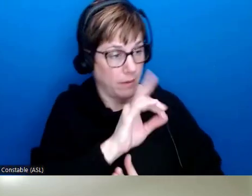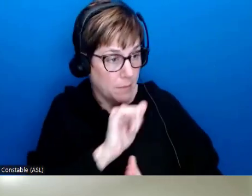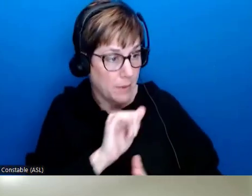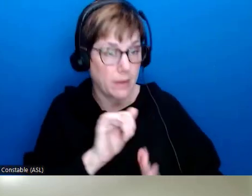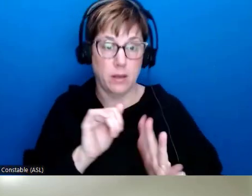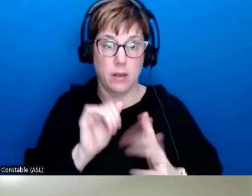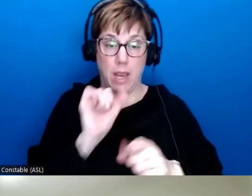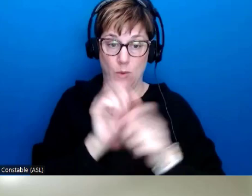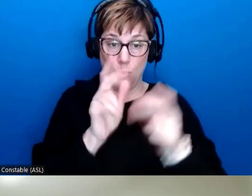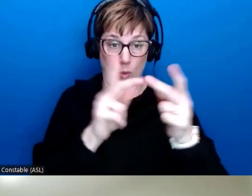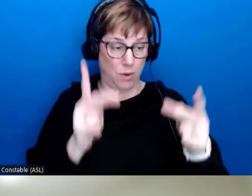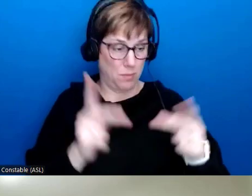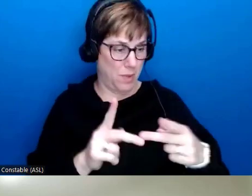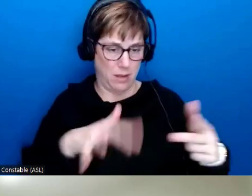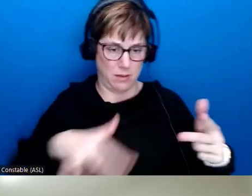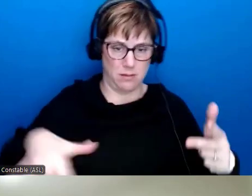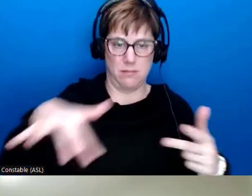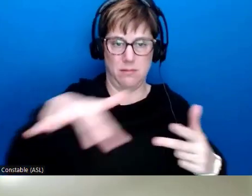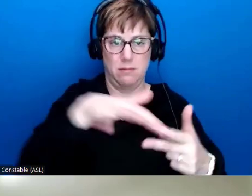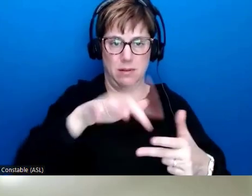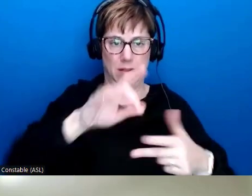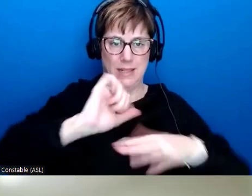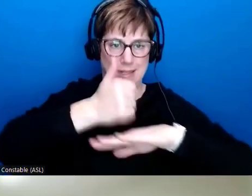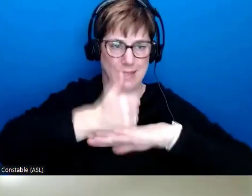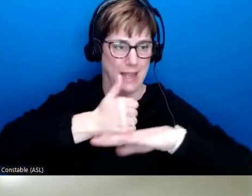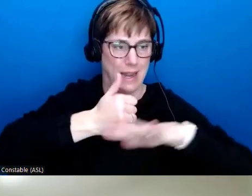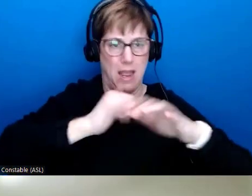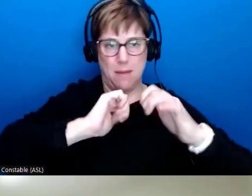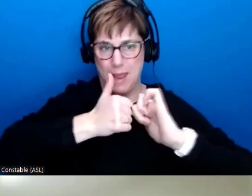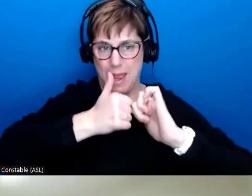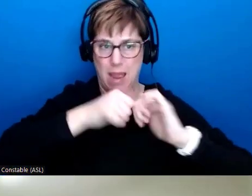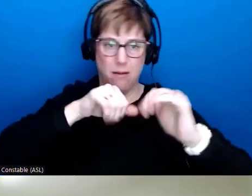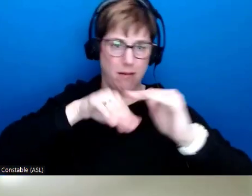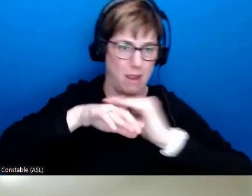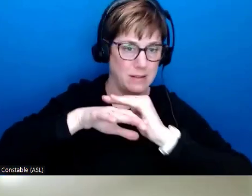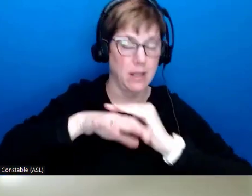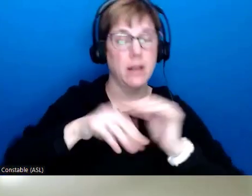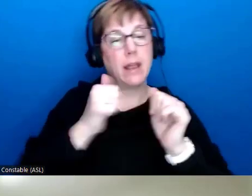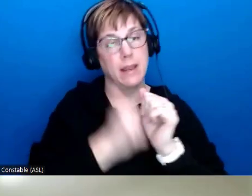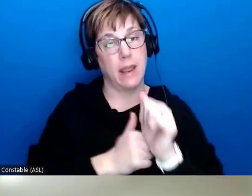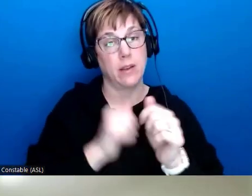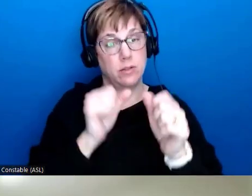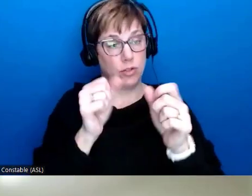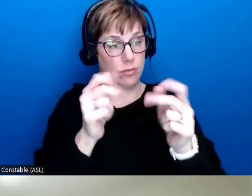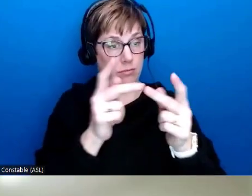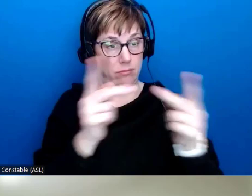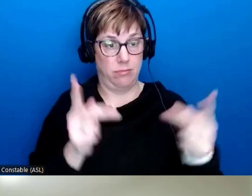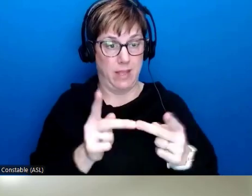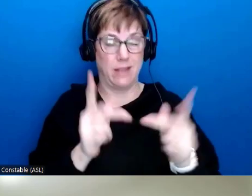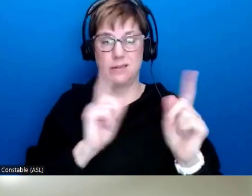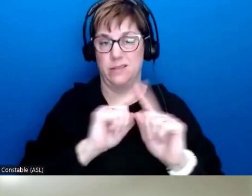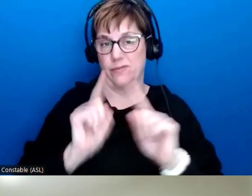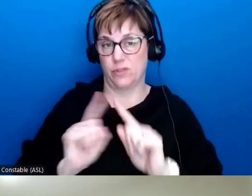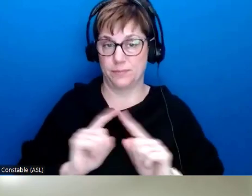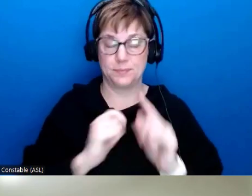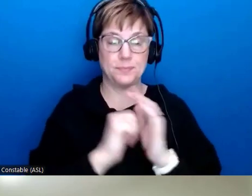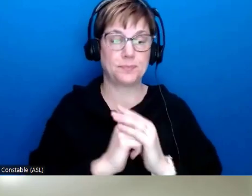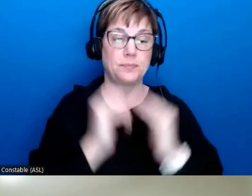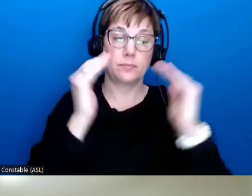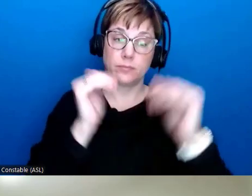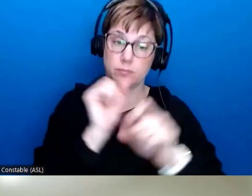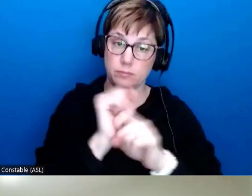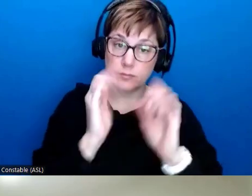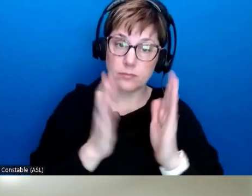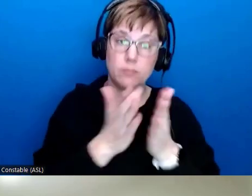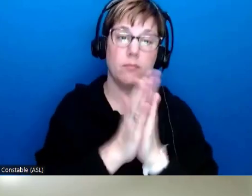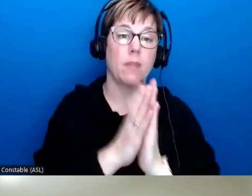workplace, the layout is. And of course, every workplace will be different. An employee can also ask for